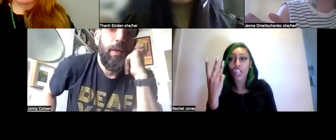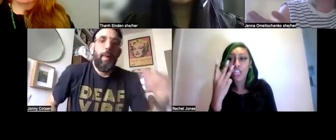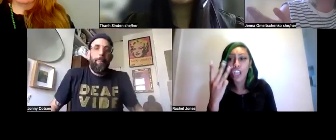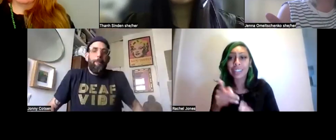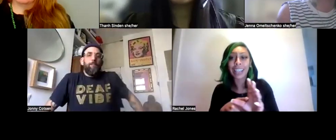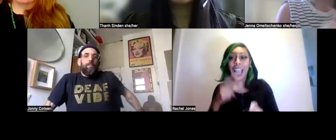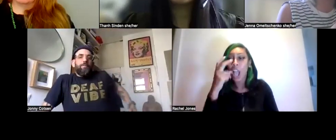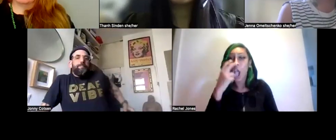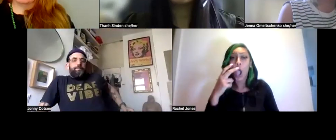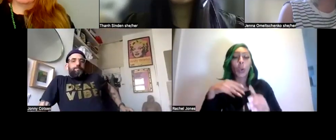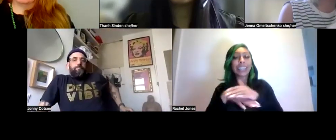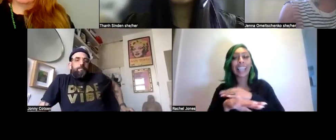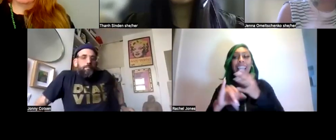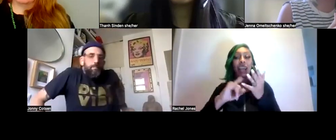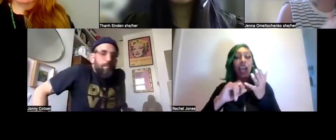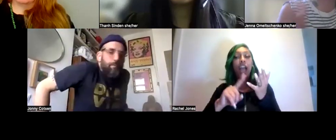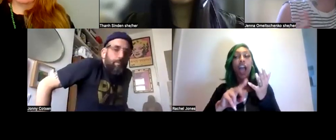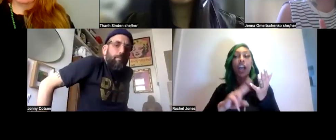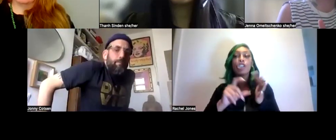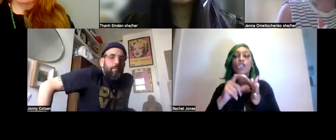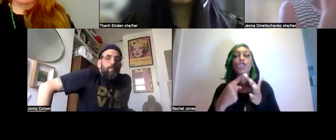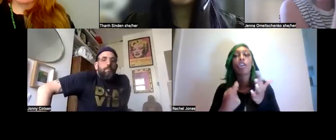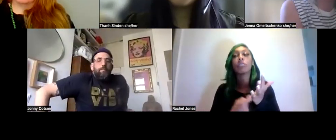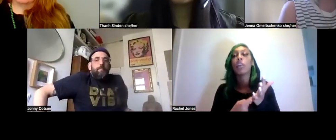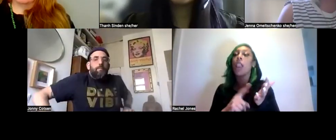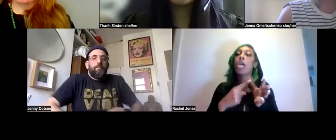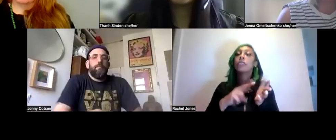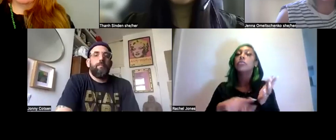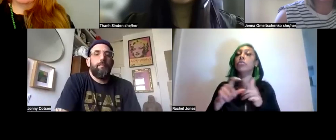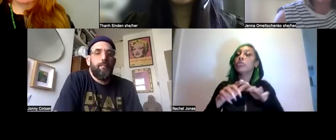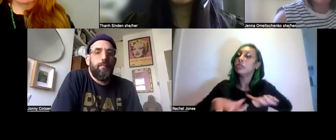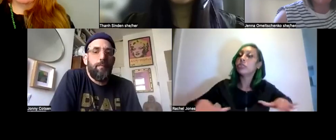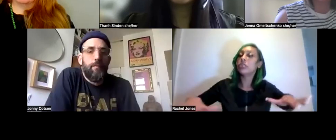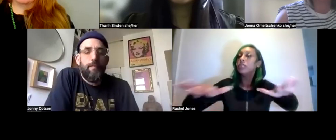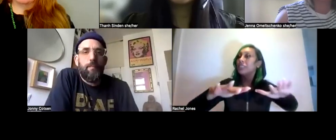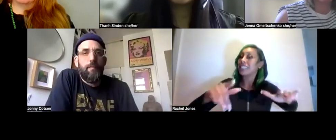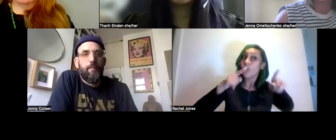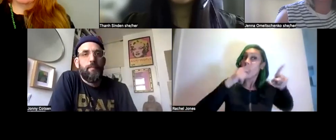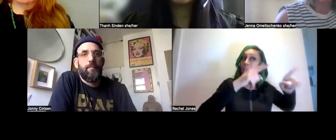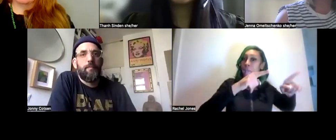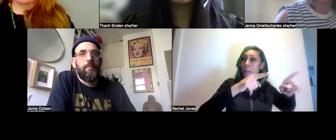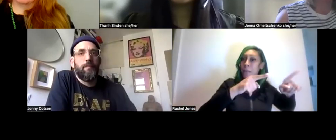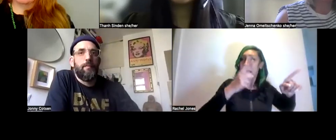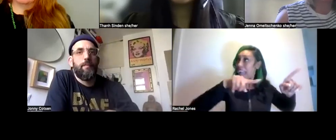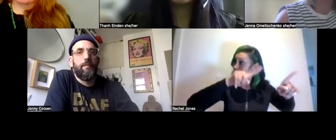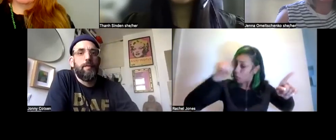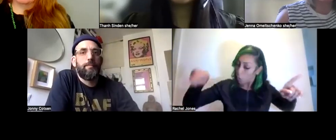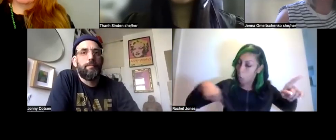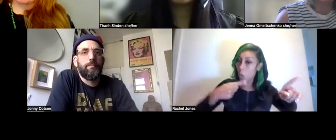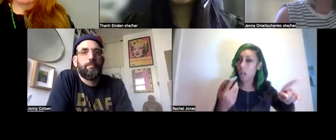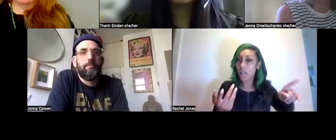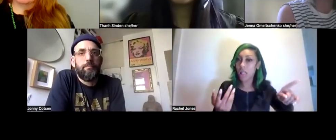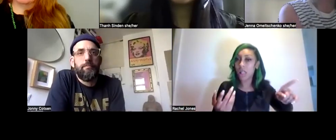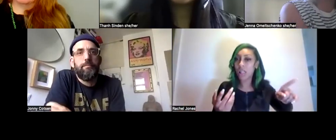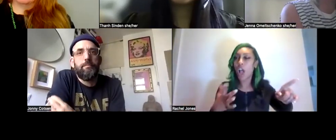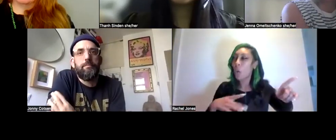of Sunderland feels like the National Theatre is for them as much as Rufus Norris does. And that is kind of, I guess, the change